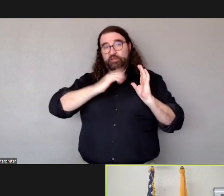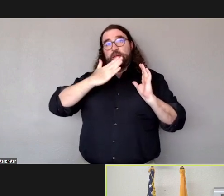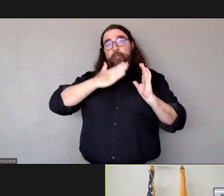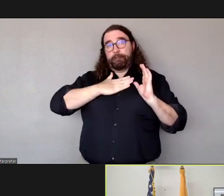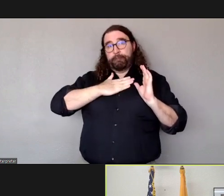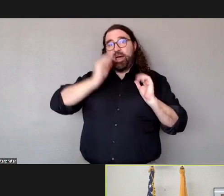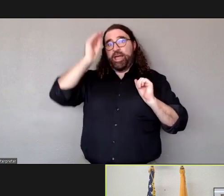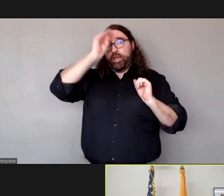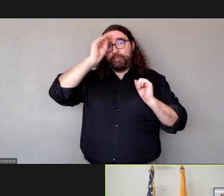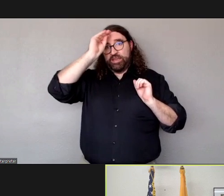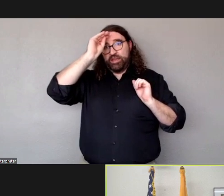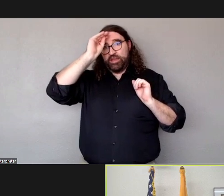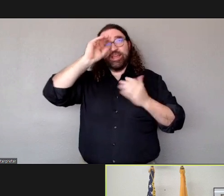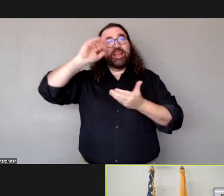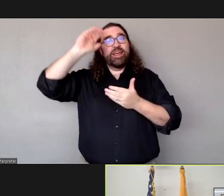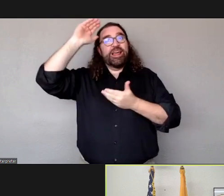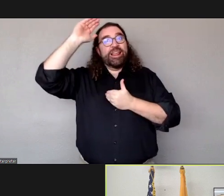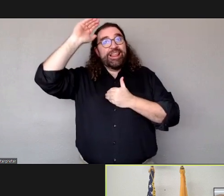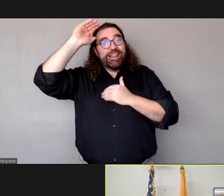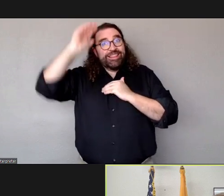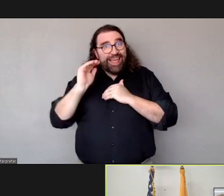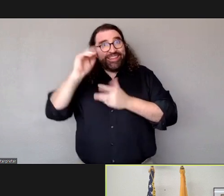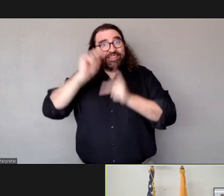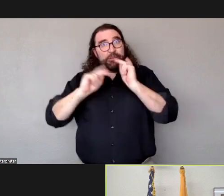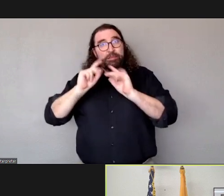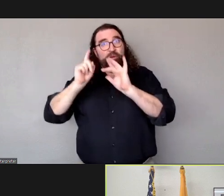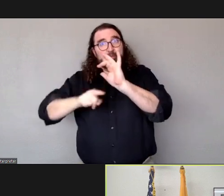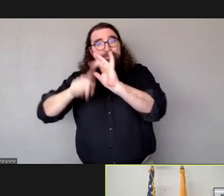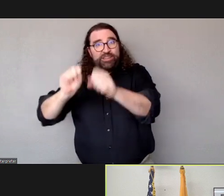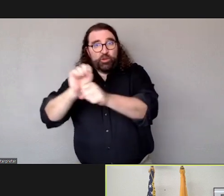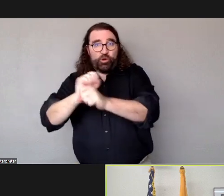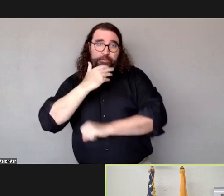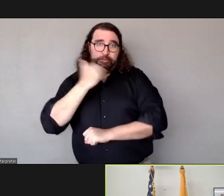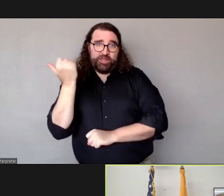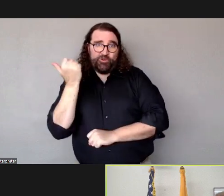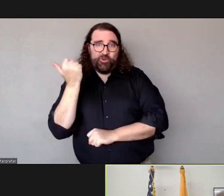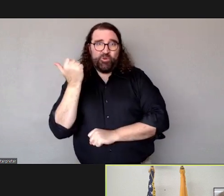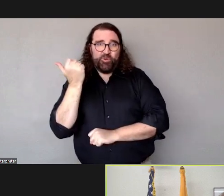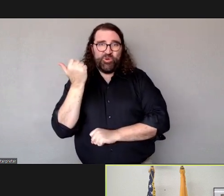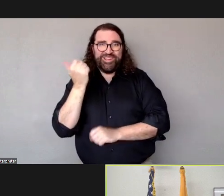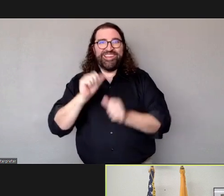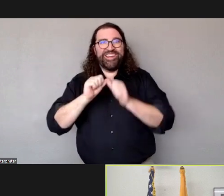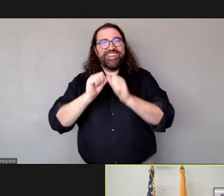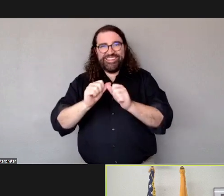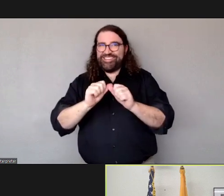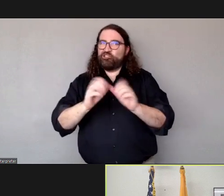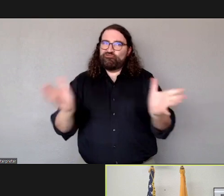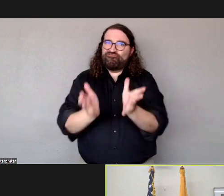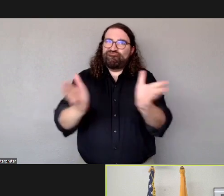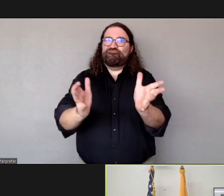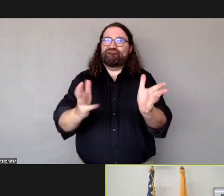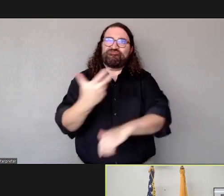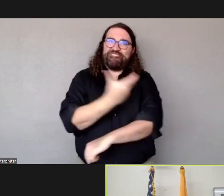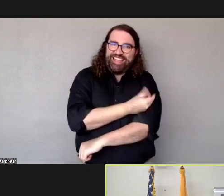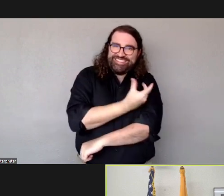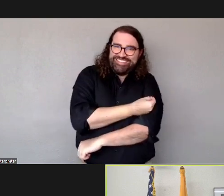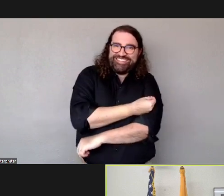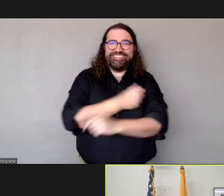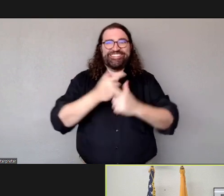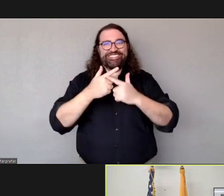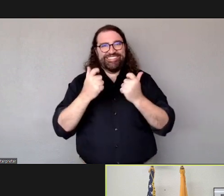the less people that are missing work, the better, which is why we continually talk about, getting vaccinated and